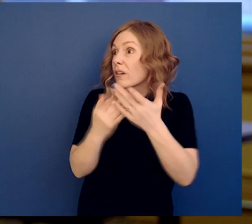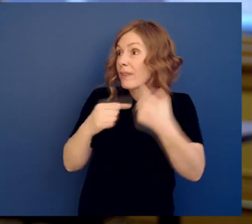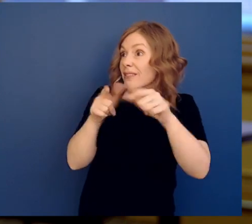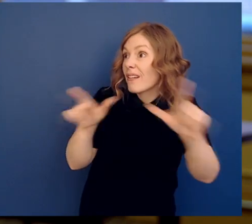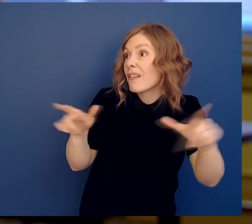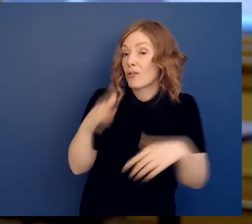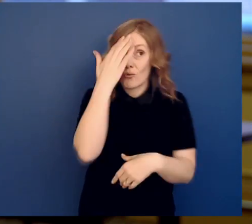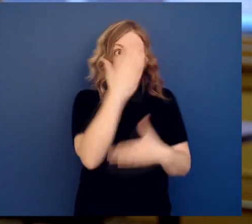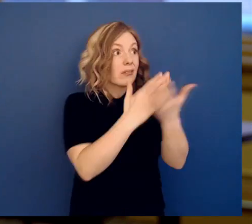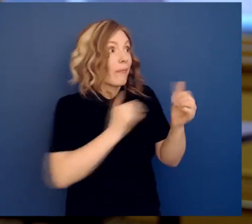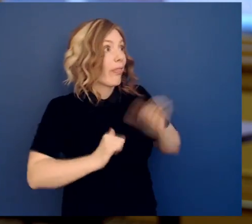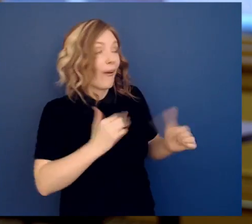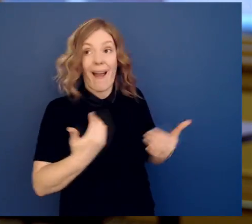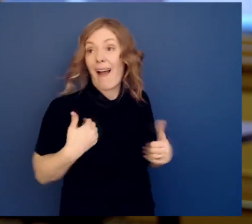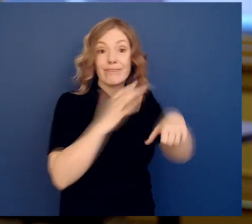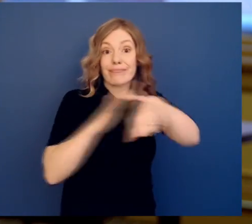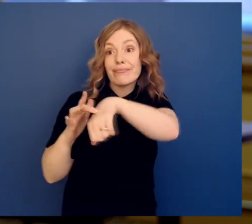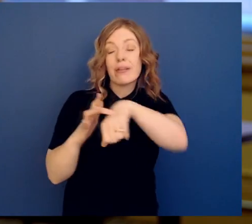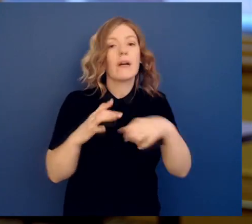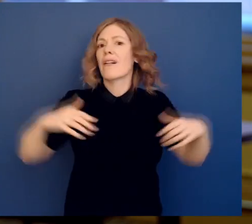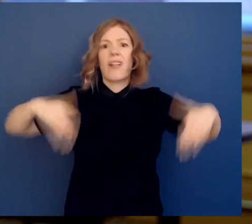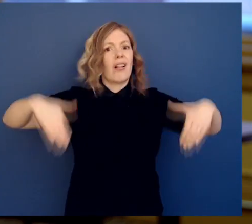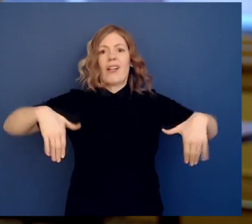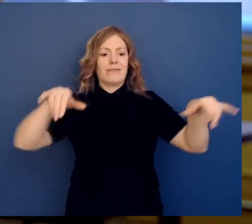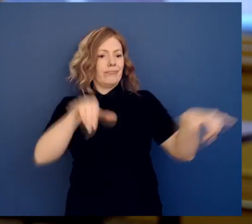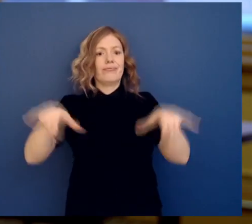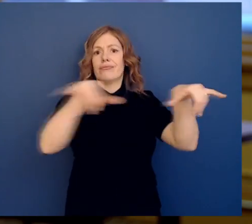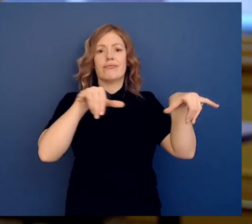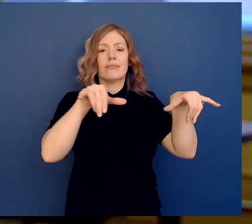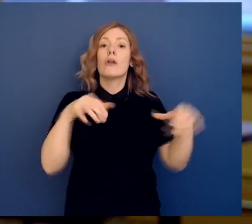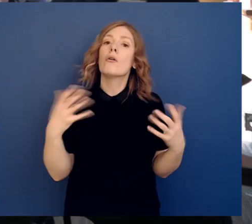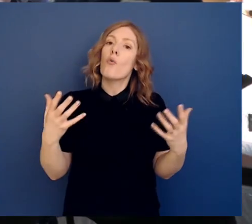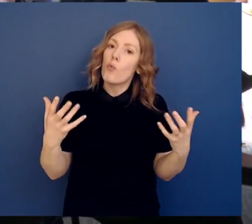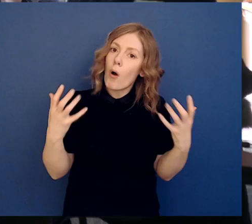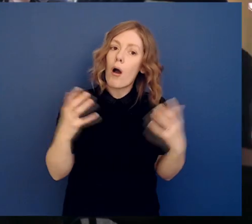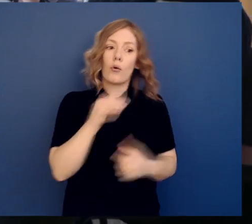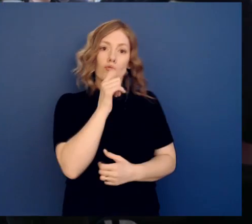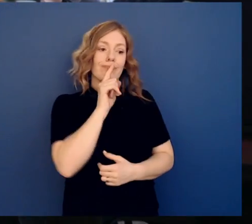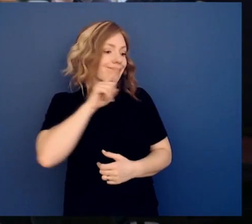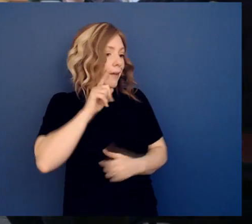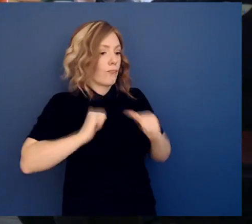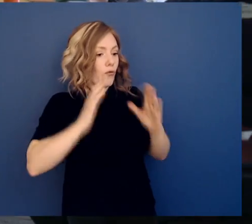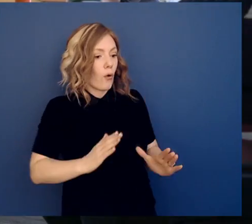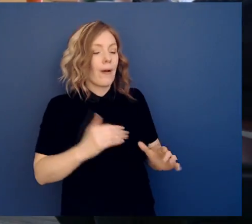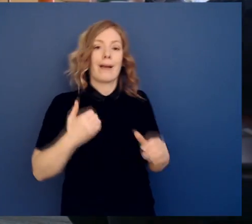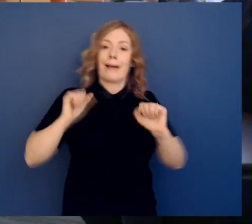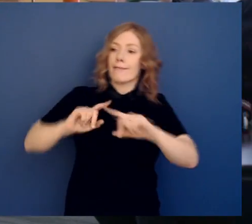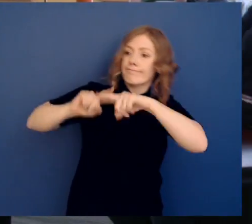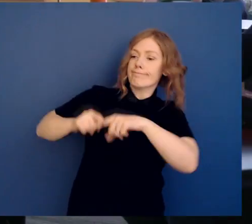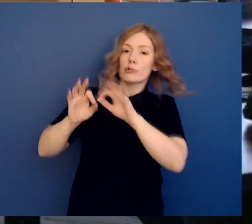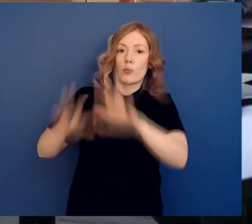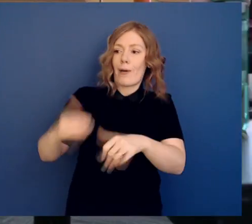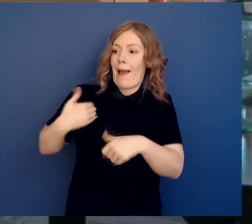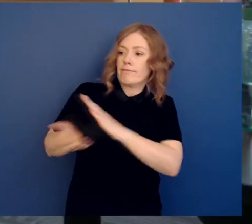they know ASL or find someone that says they're an interpreter that knows a bit of theater. There's no standardization of practice, so we're just trying to create some standardization in the